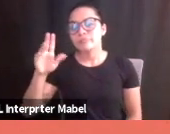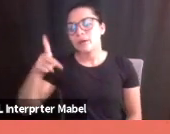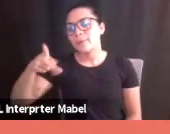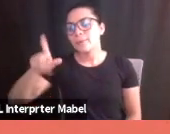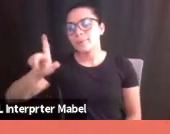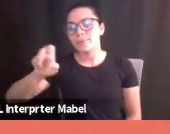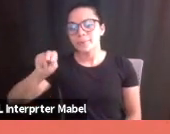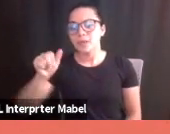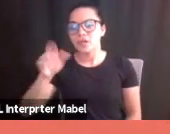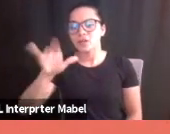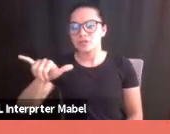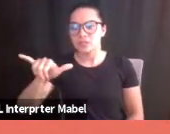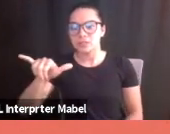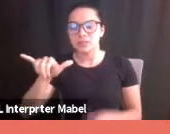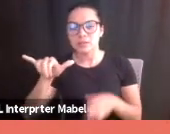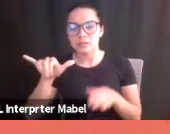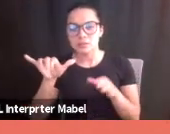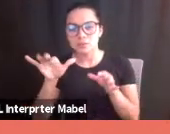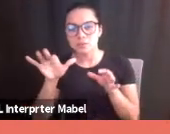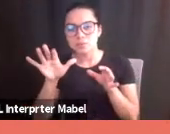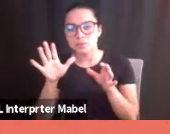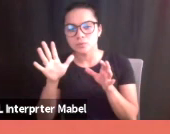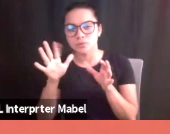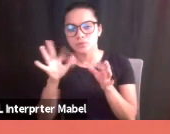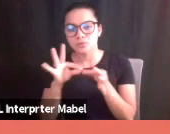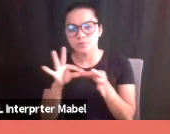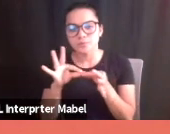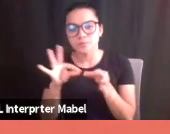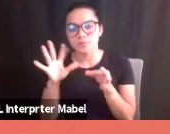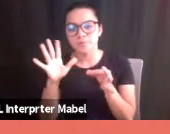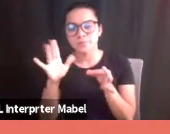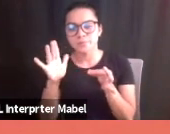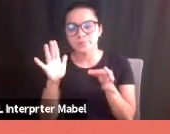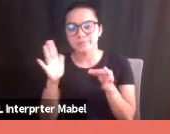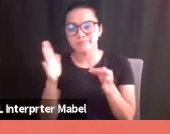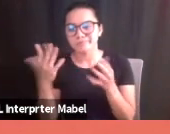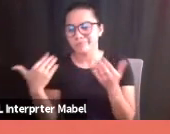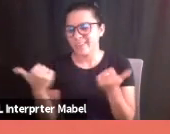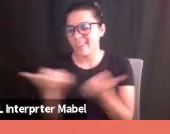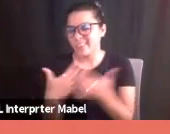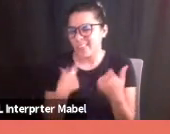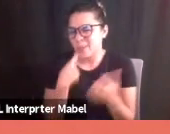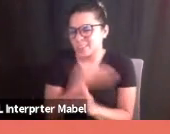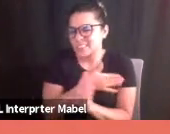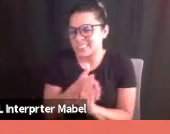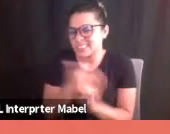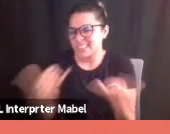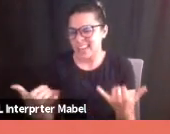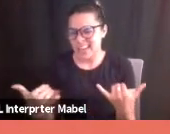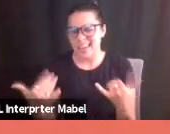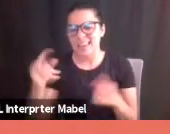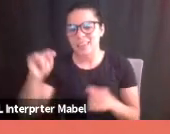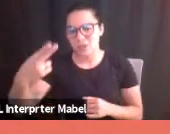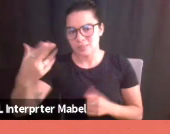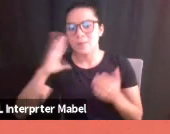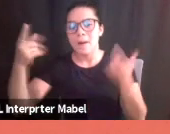today. And then Friday will be breakout sessions that will be announced, like I said, next week. And then